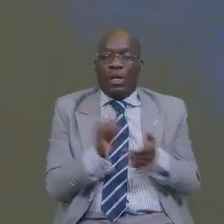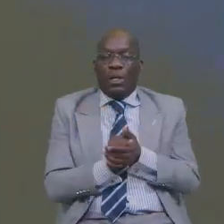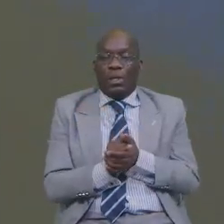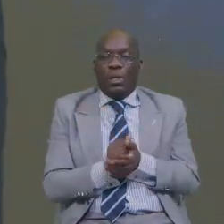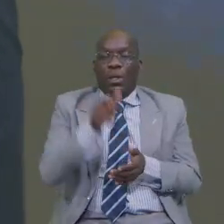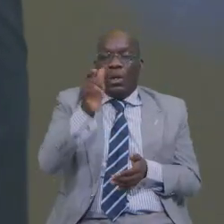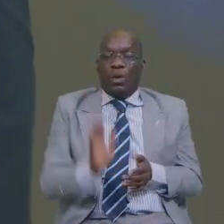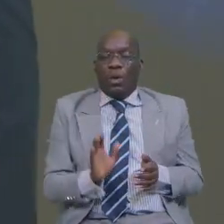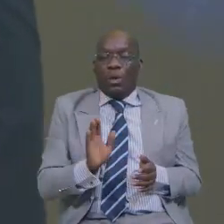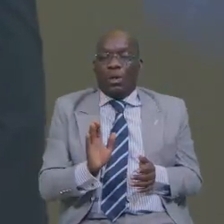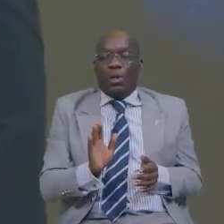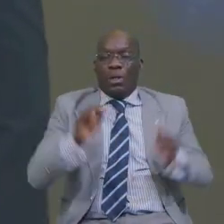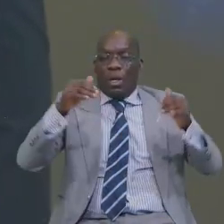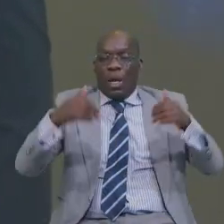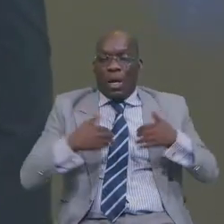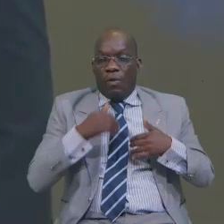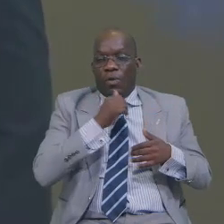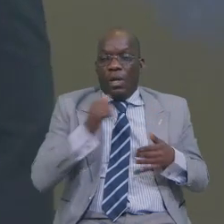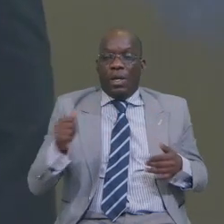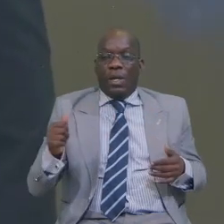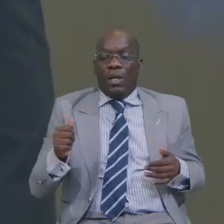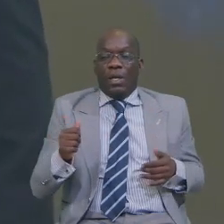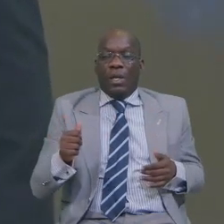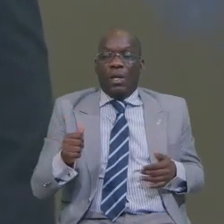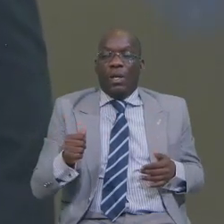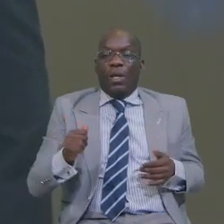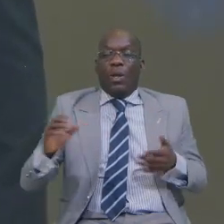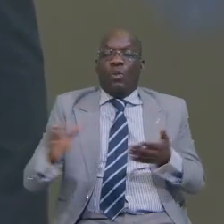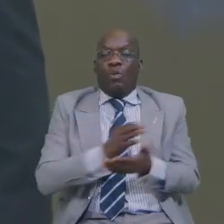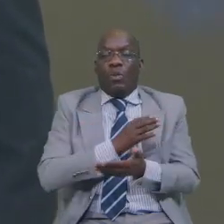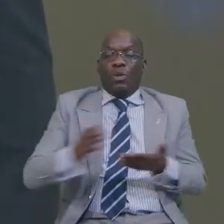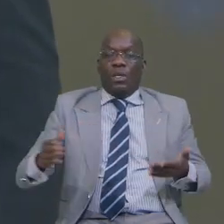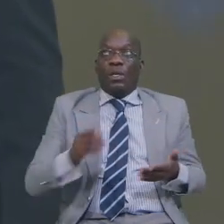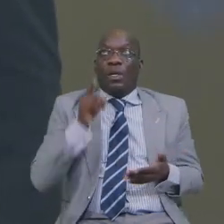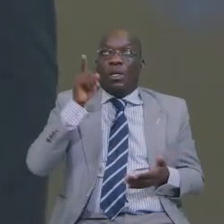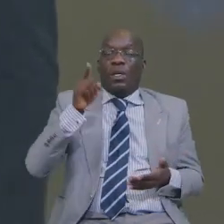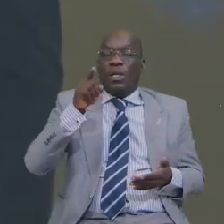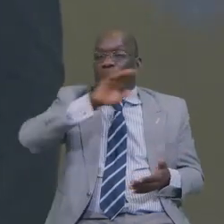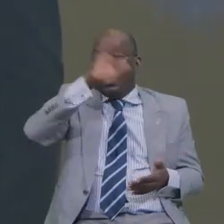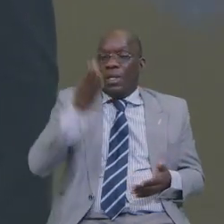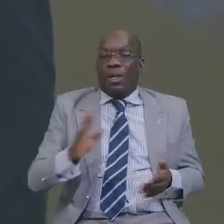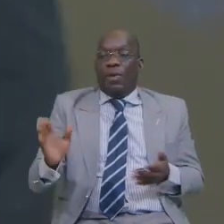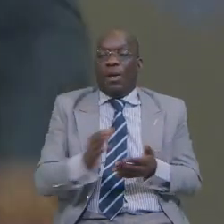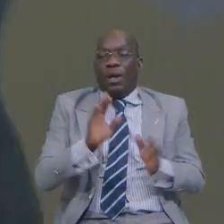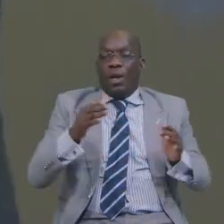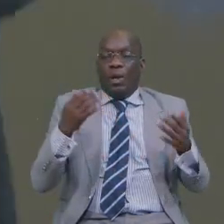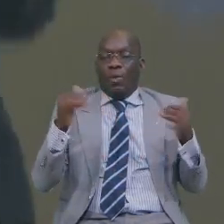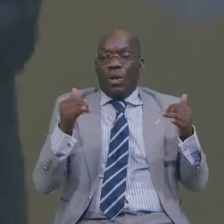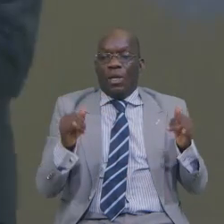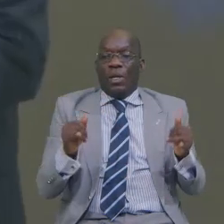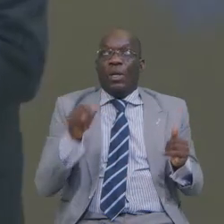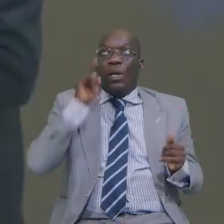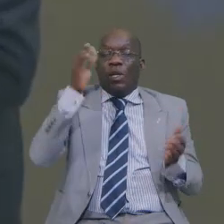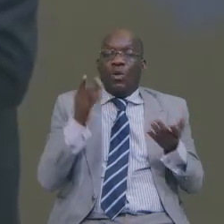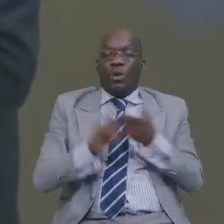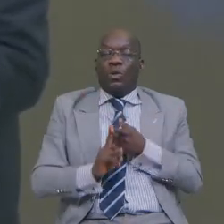a music he has never played, and he wants to play that music for the world